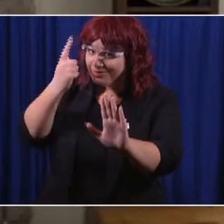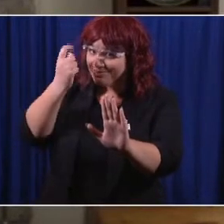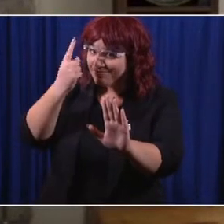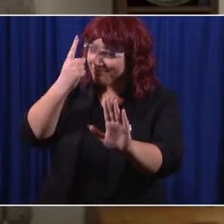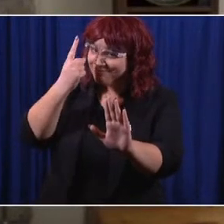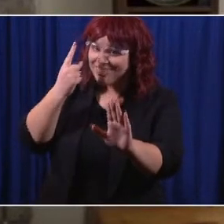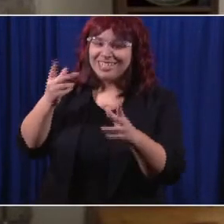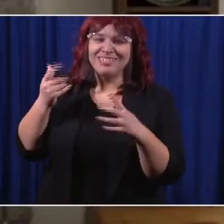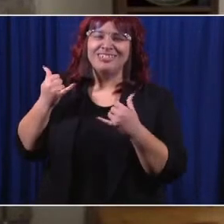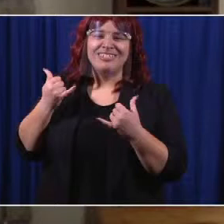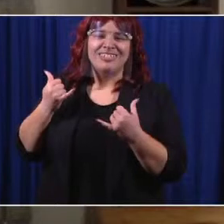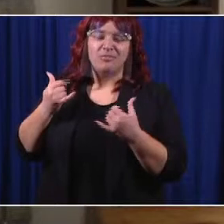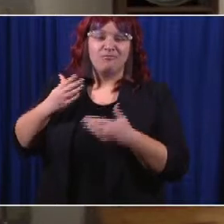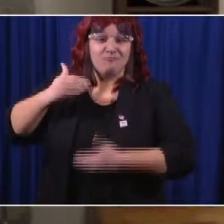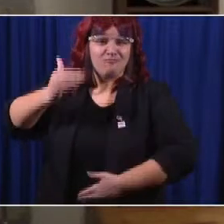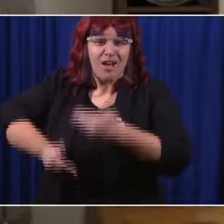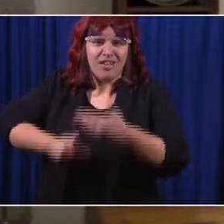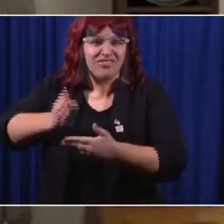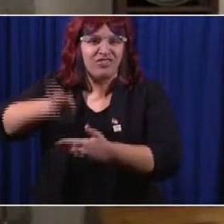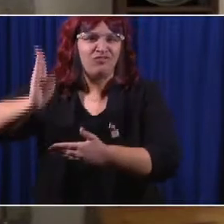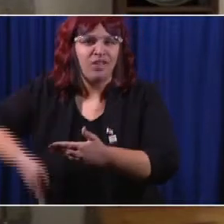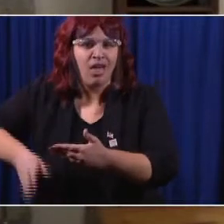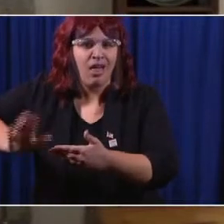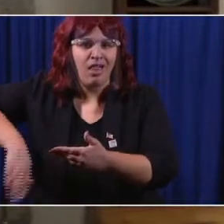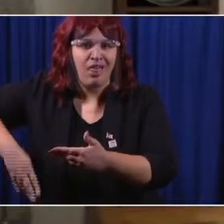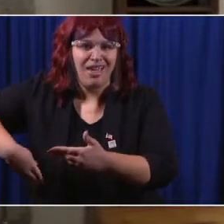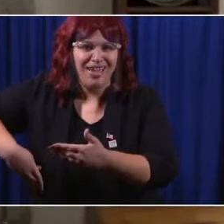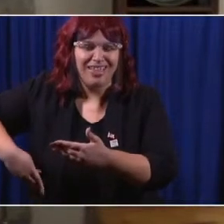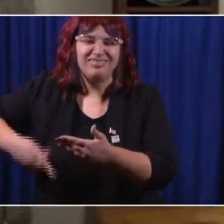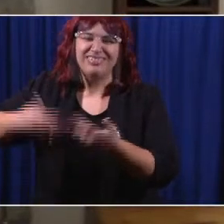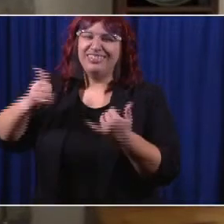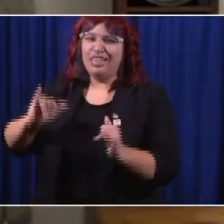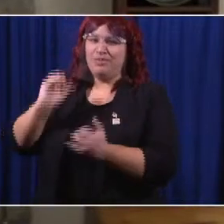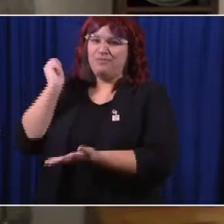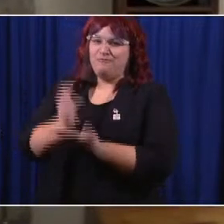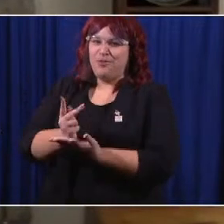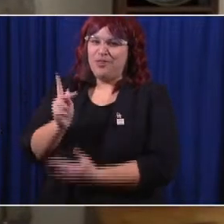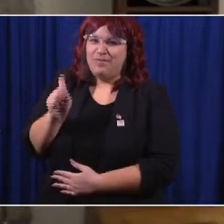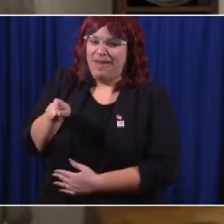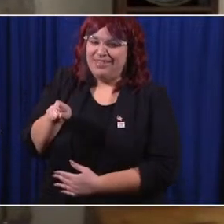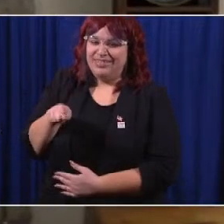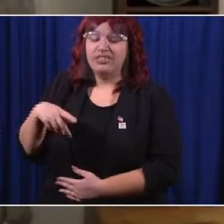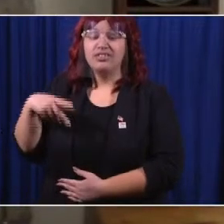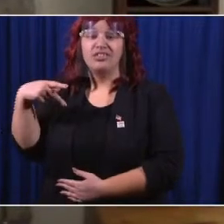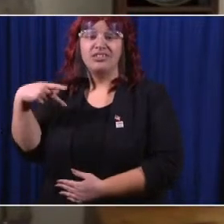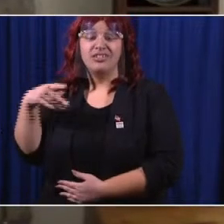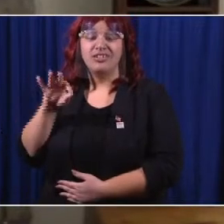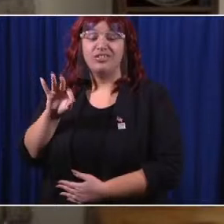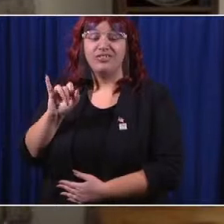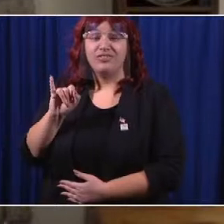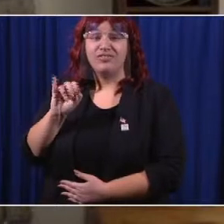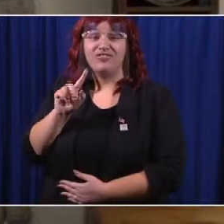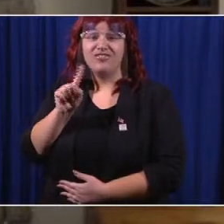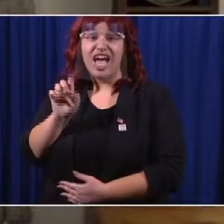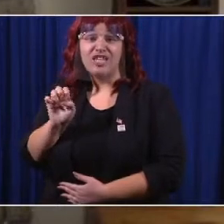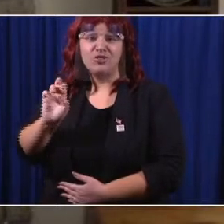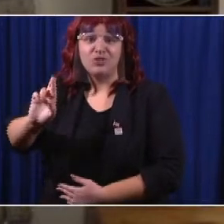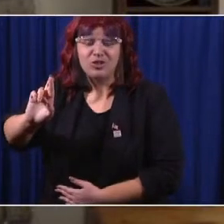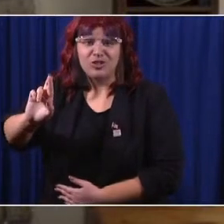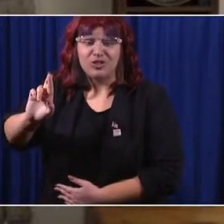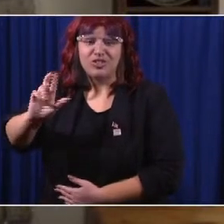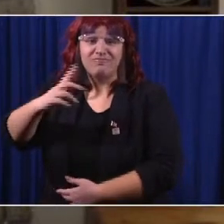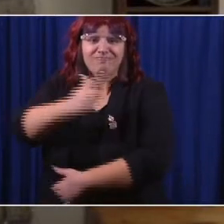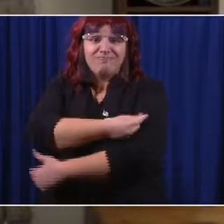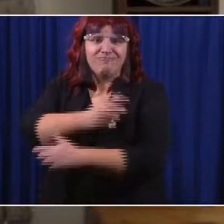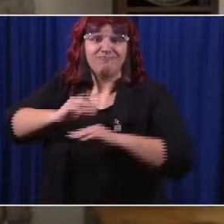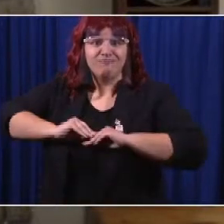approval, but the shipment, for example, the Pfizer could come as early as December 15th, the first